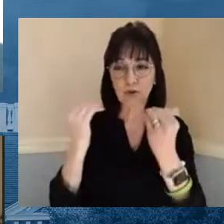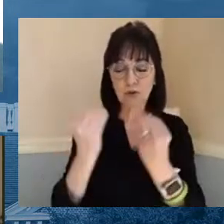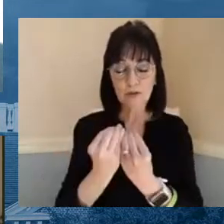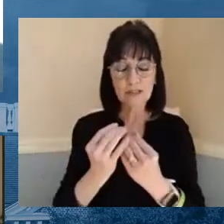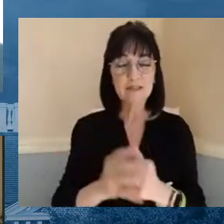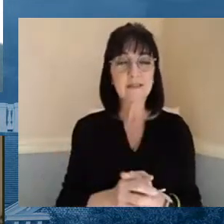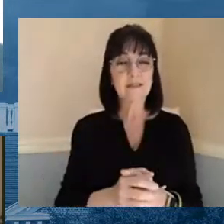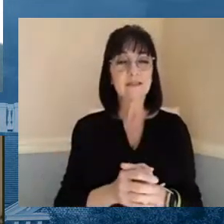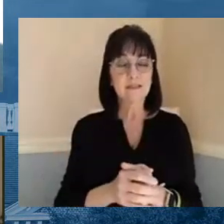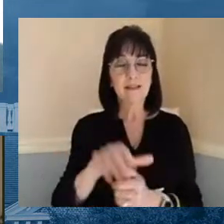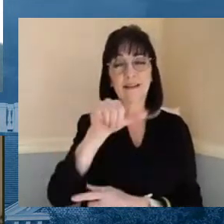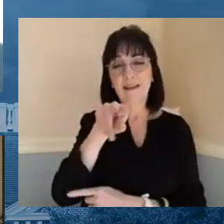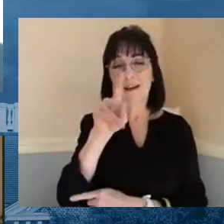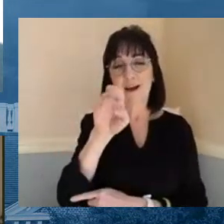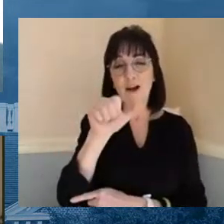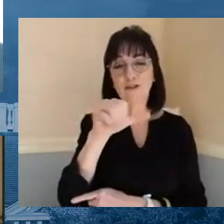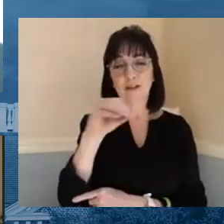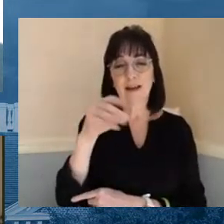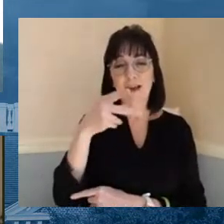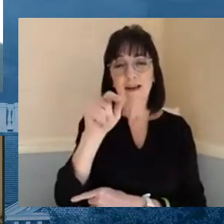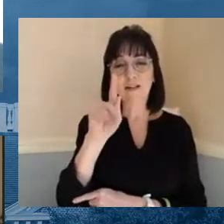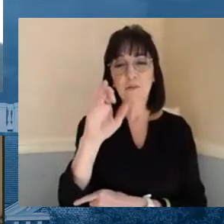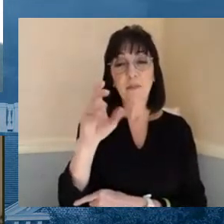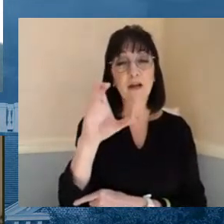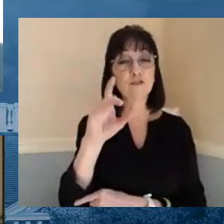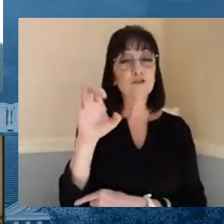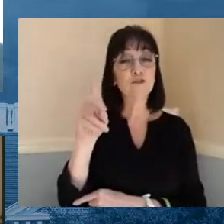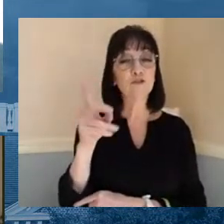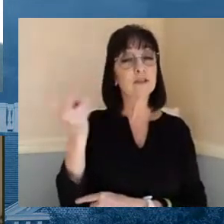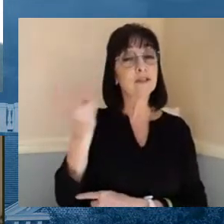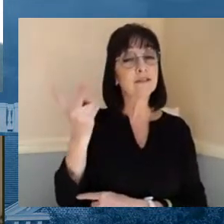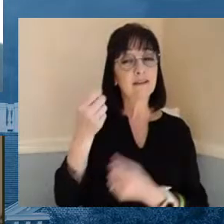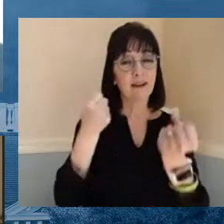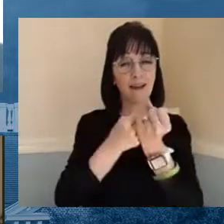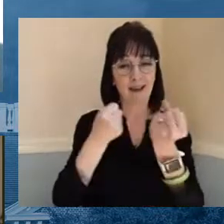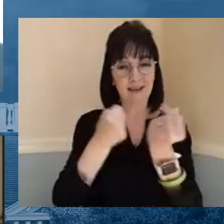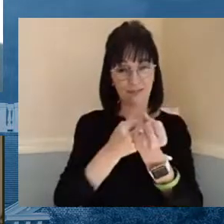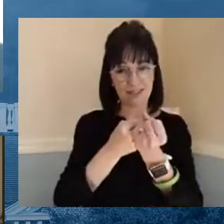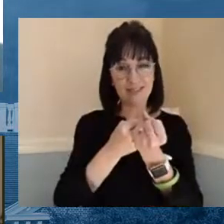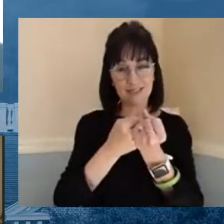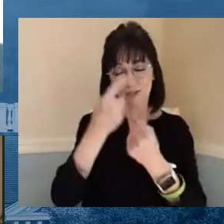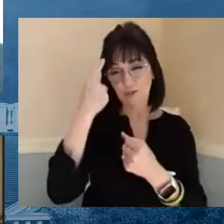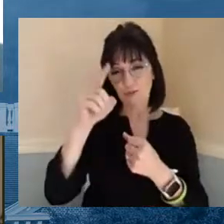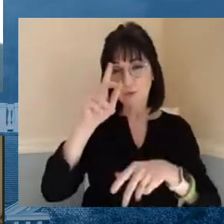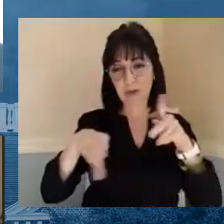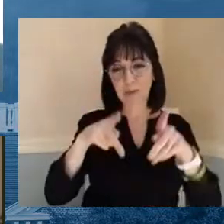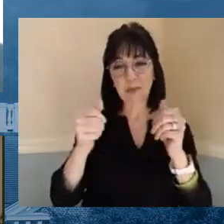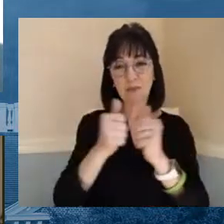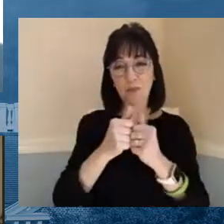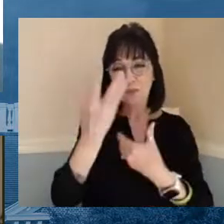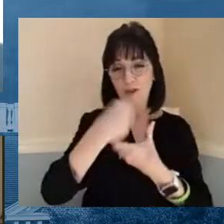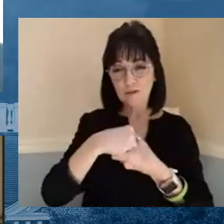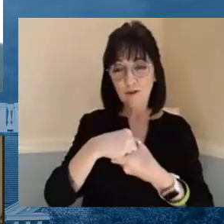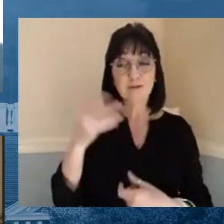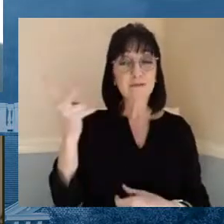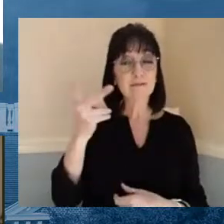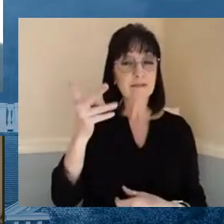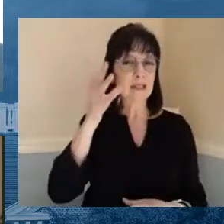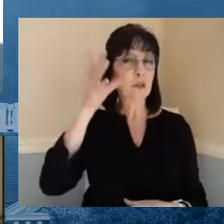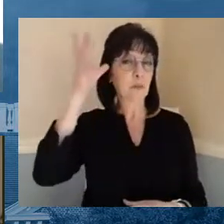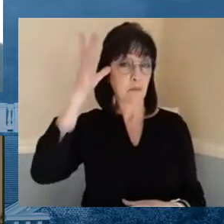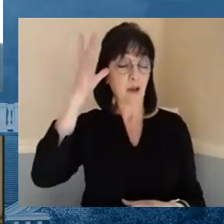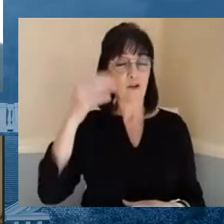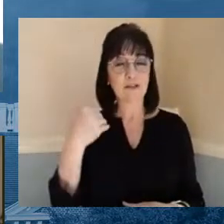joined by Andrea and Patrick Creed, who are advocates for people with autism, the parents of an